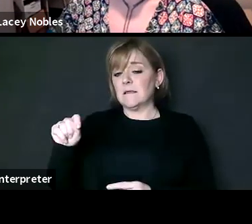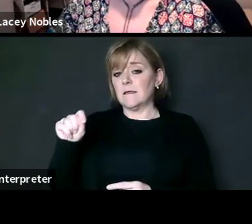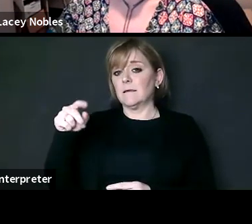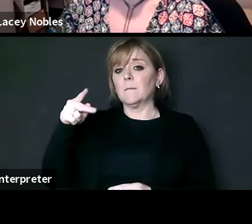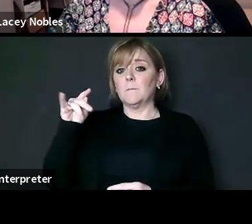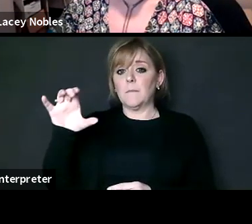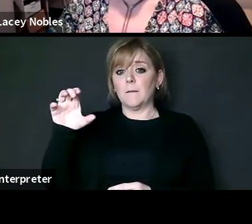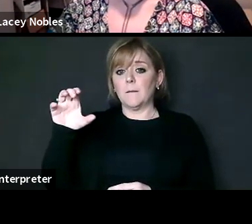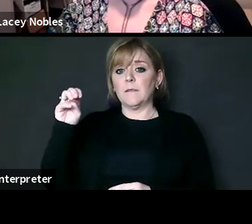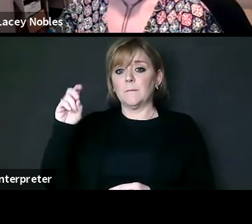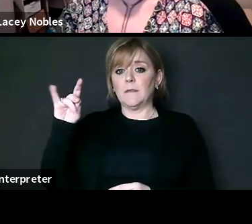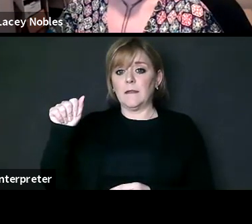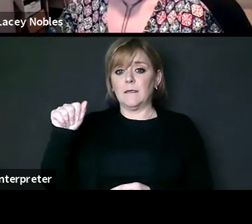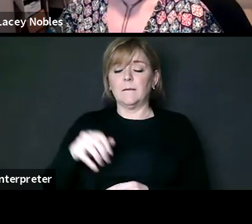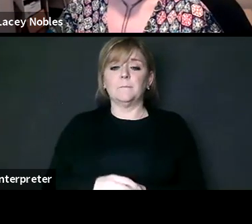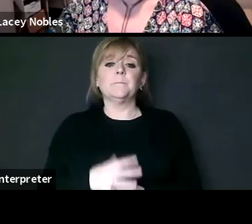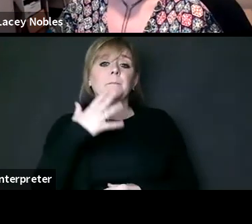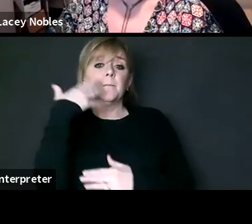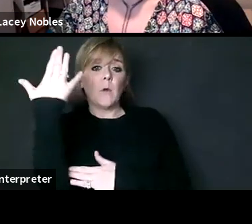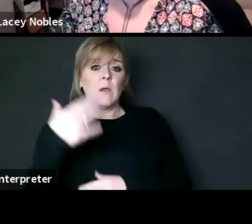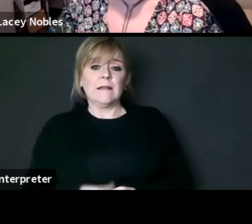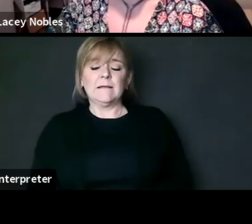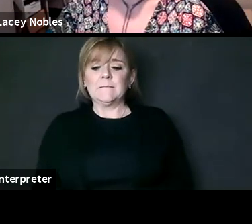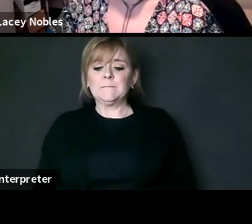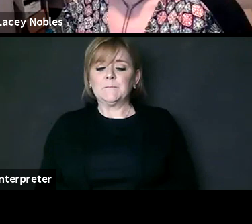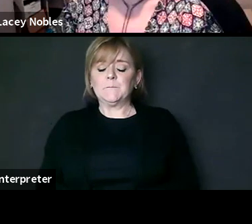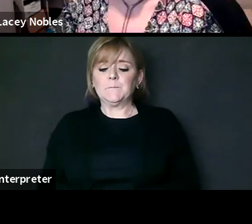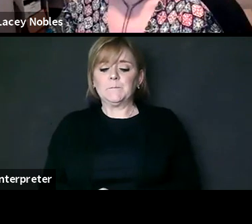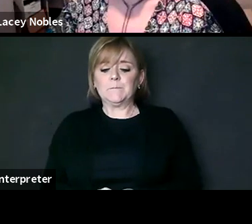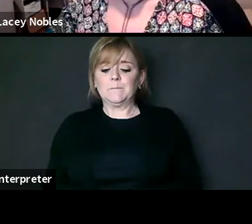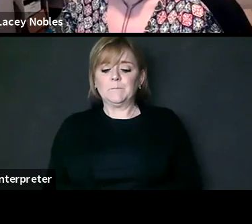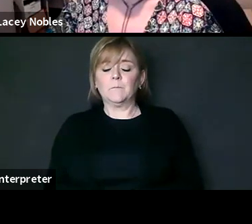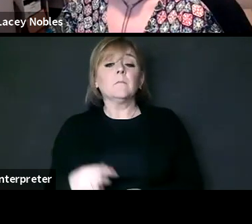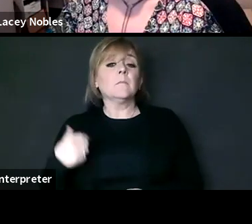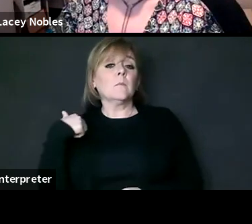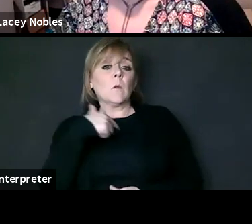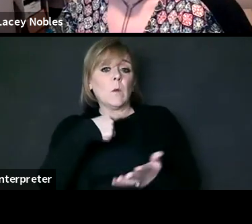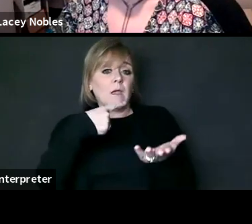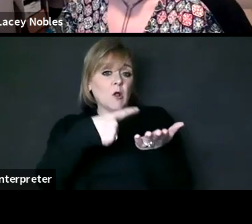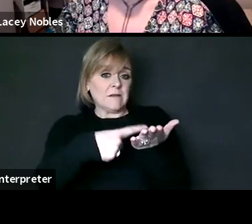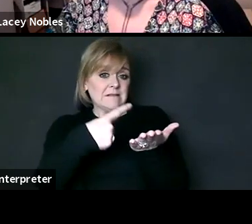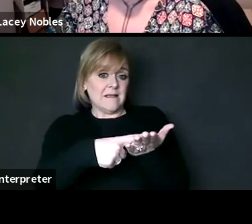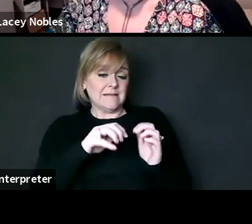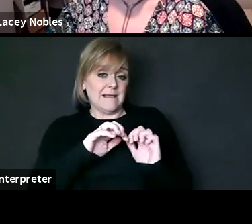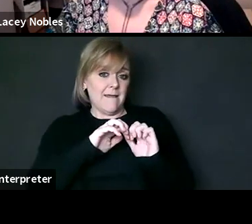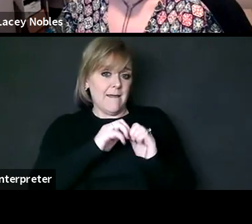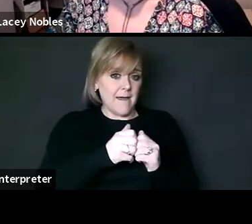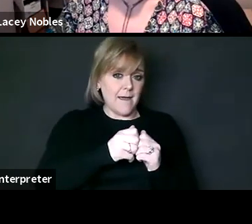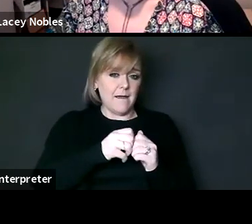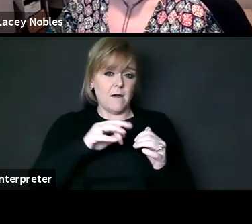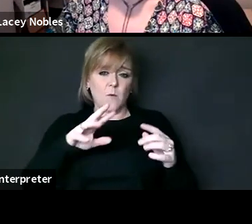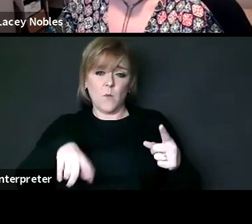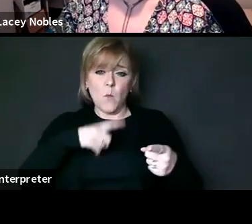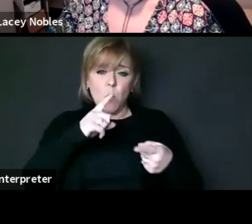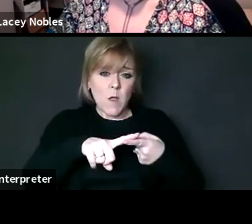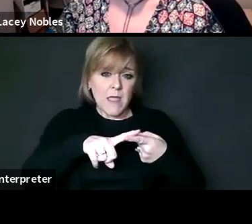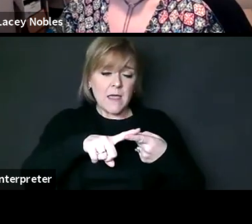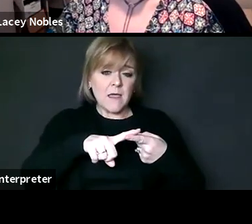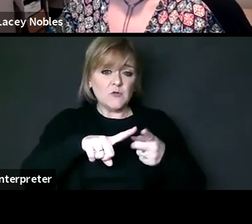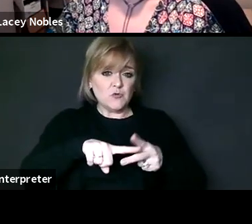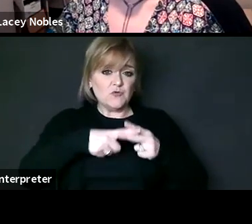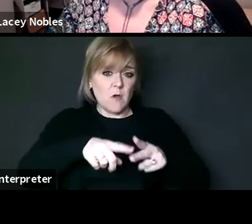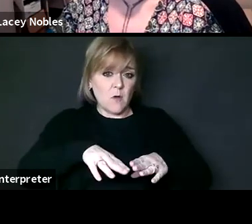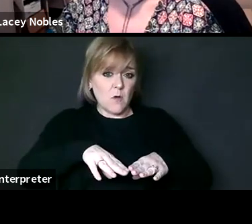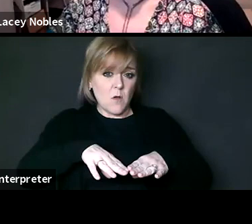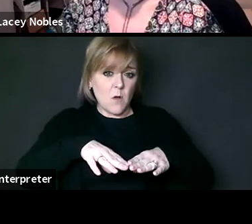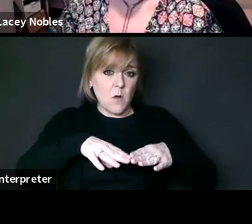Good morning. So as we start to discuss how and when to relax restrictions, there's been a lot of concern about whether or